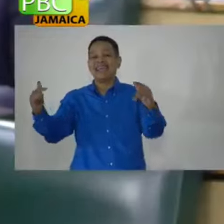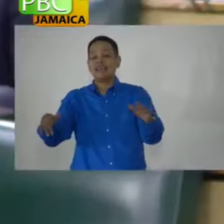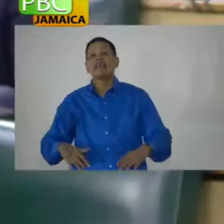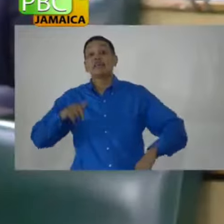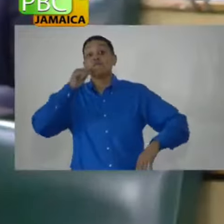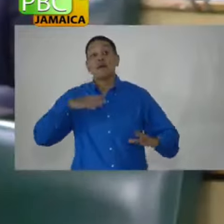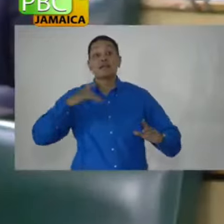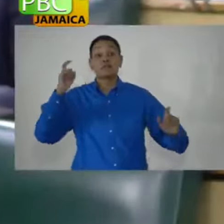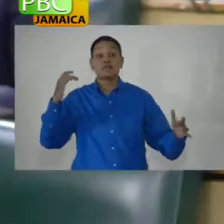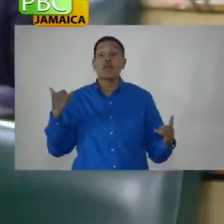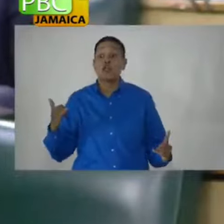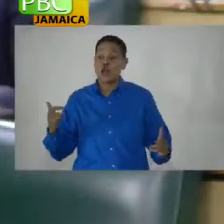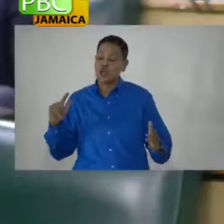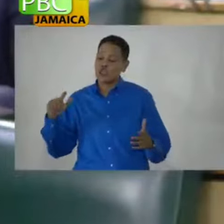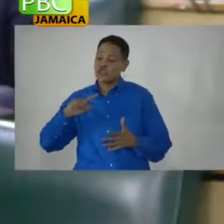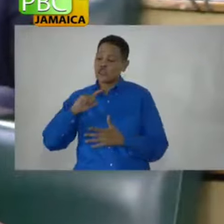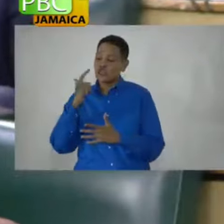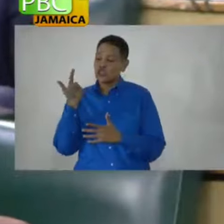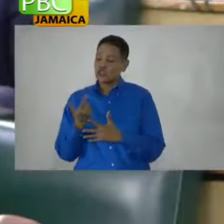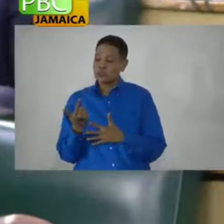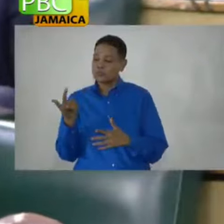Speaker, I turn now